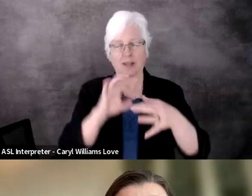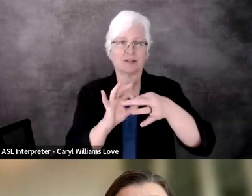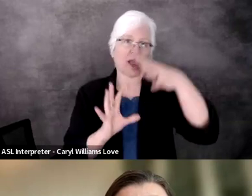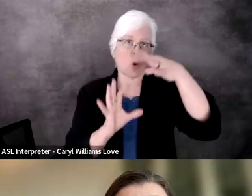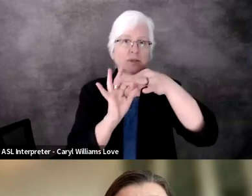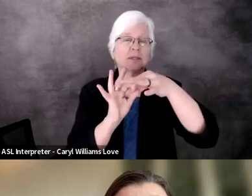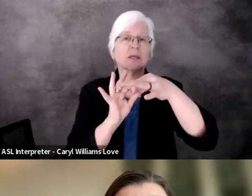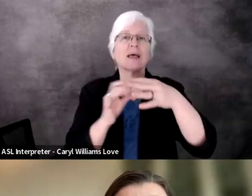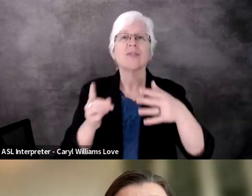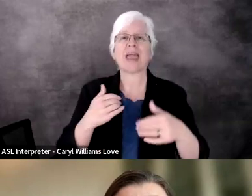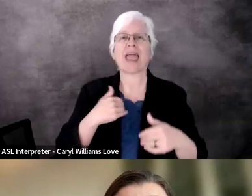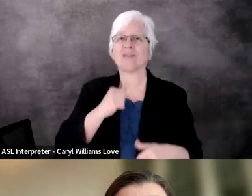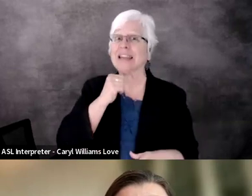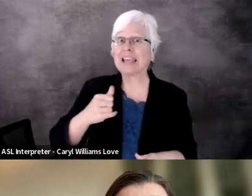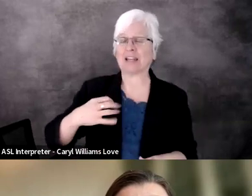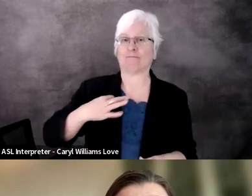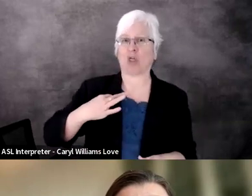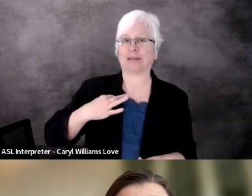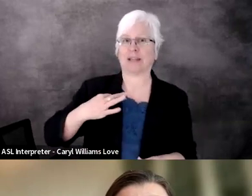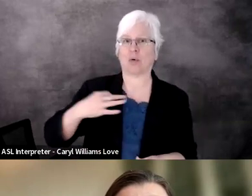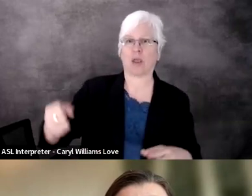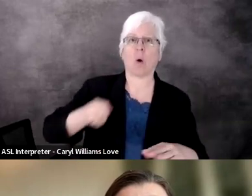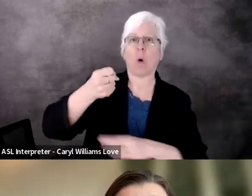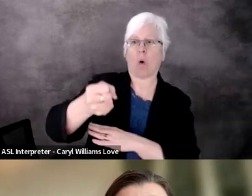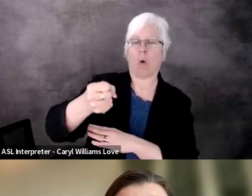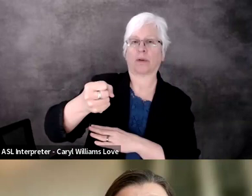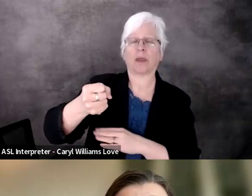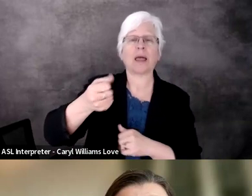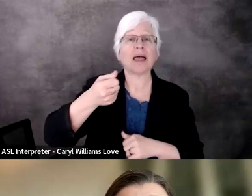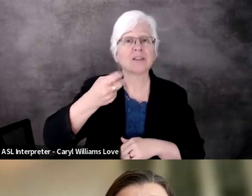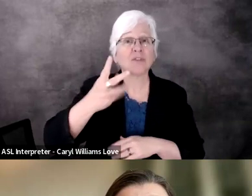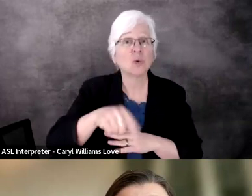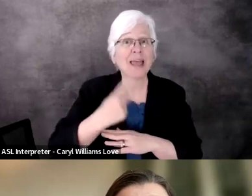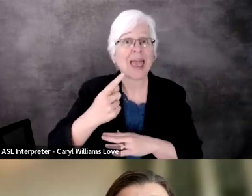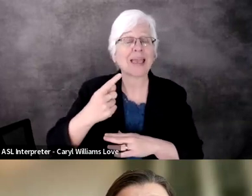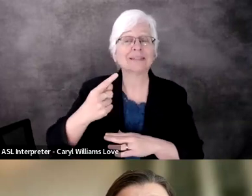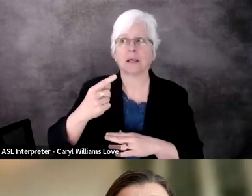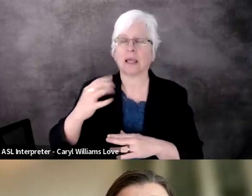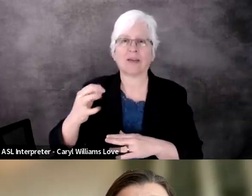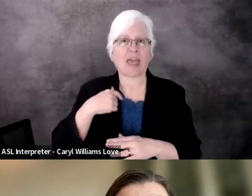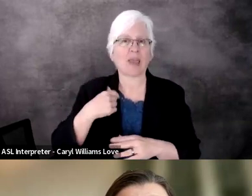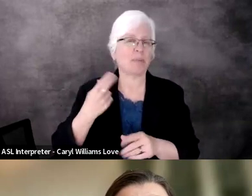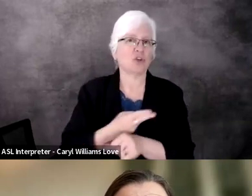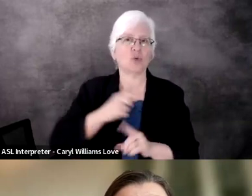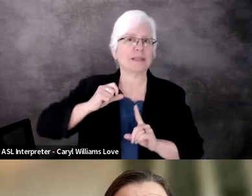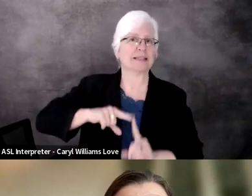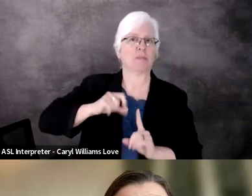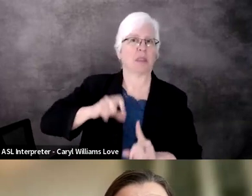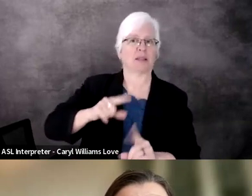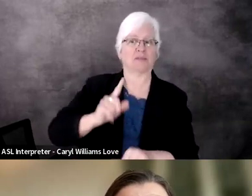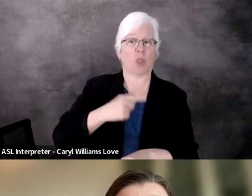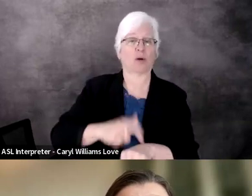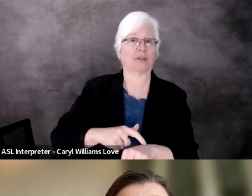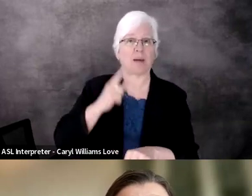treatment hold. And then it can take a few days, if that person has been using stimulants for a long time, for them to clear from their system, to realize